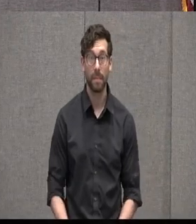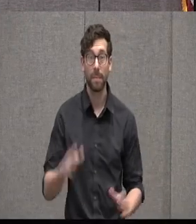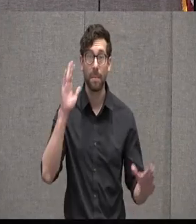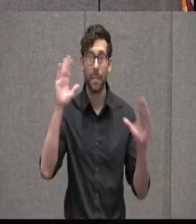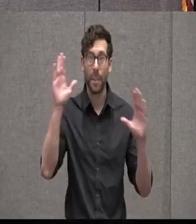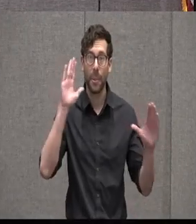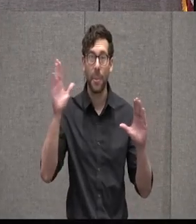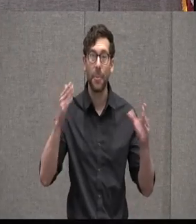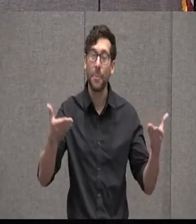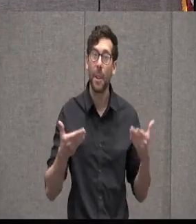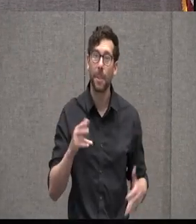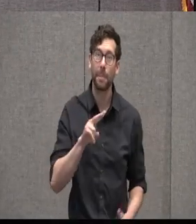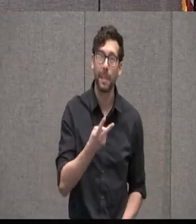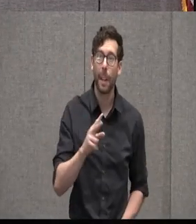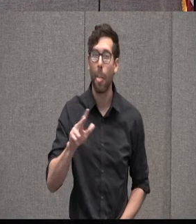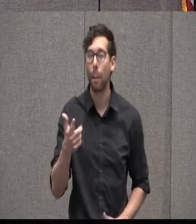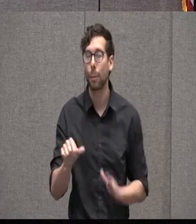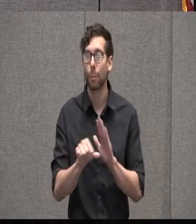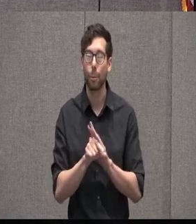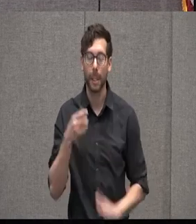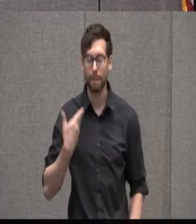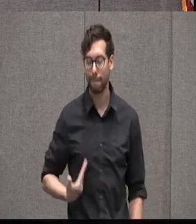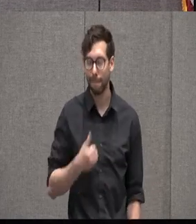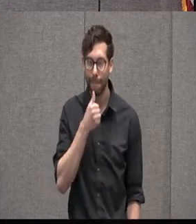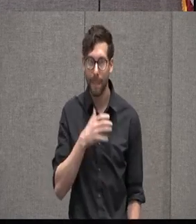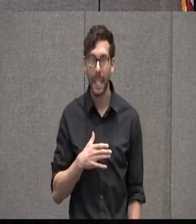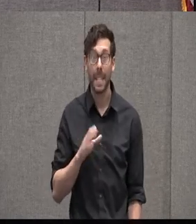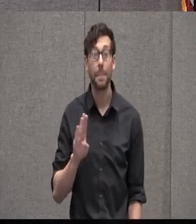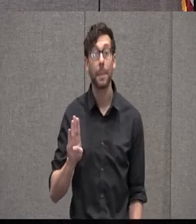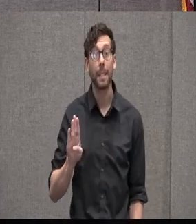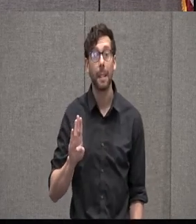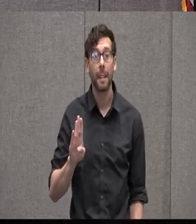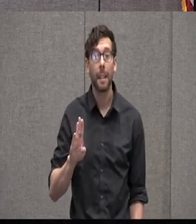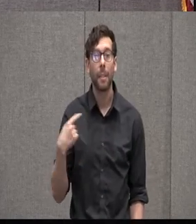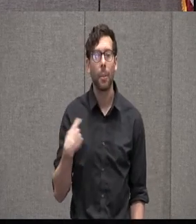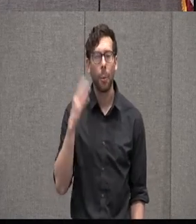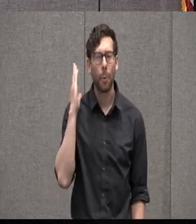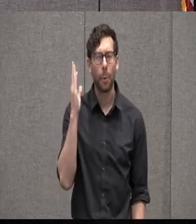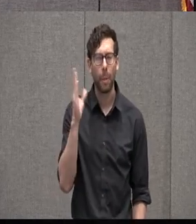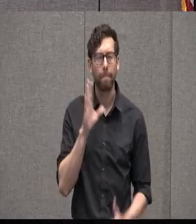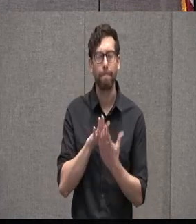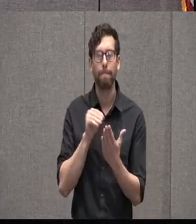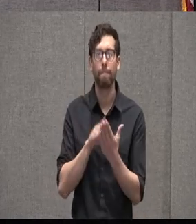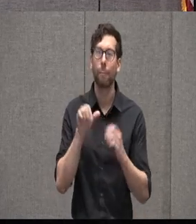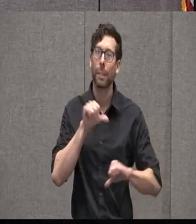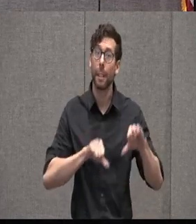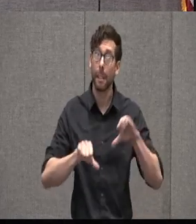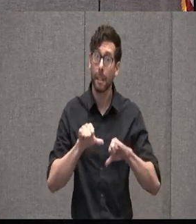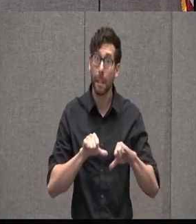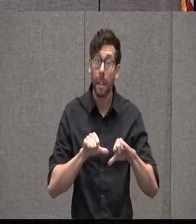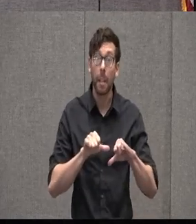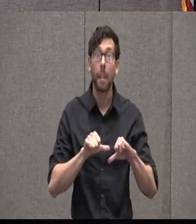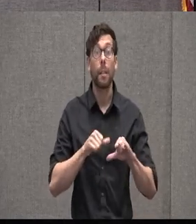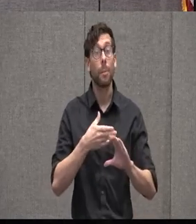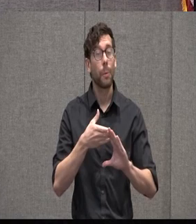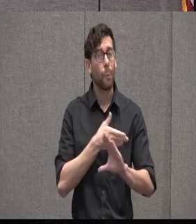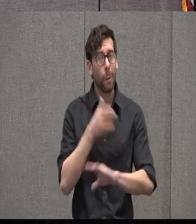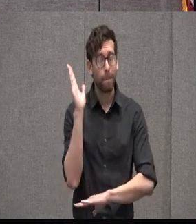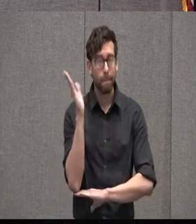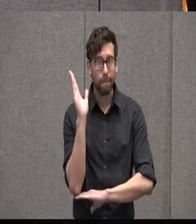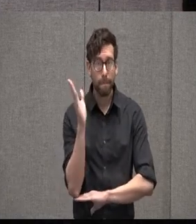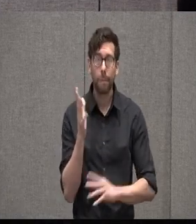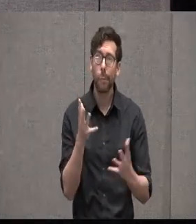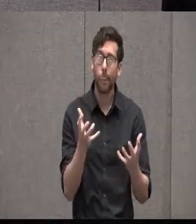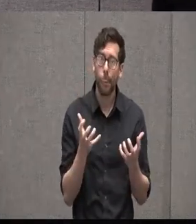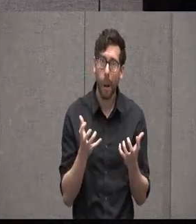Hello, welcome second grade and third grade. I'm Mrs. B and we're going to talk about science. Before I do so, I just want